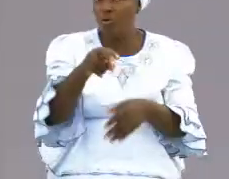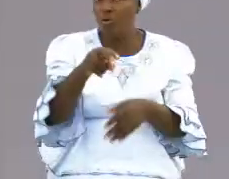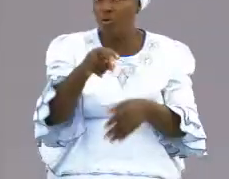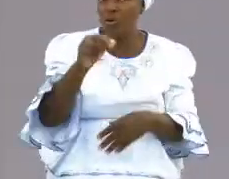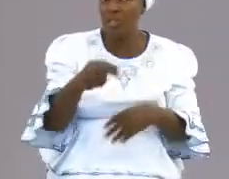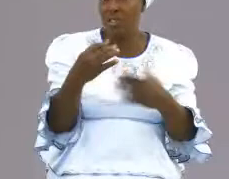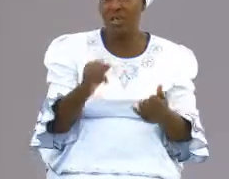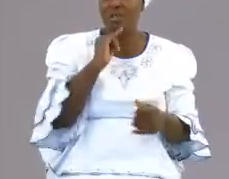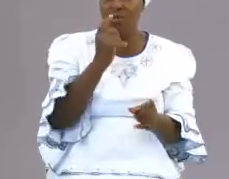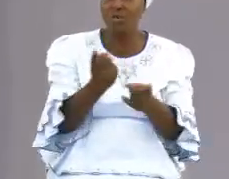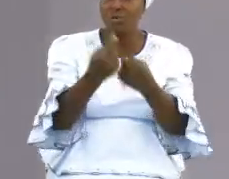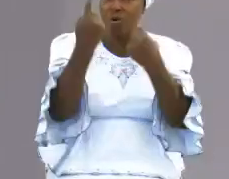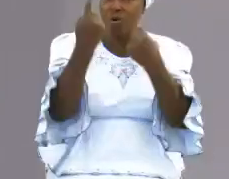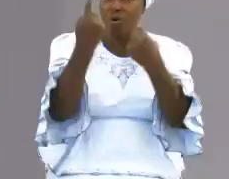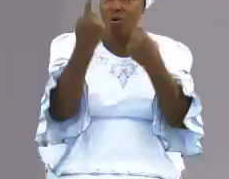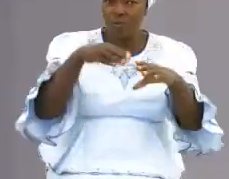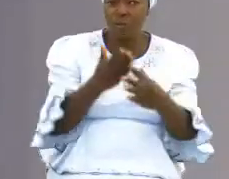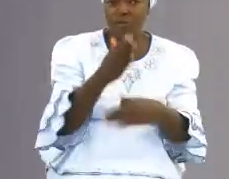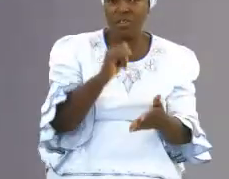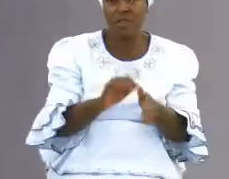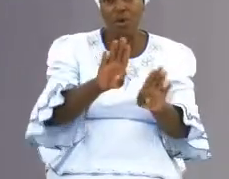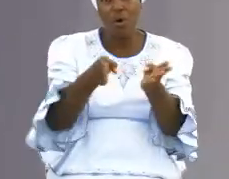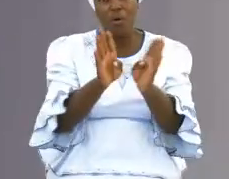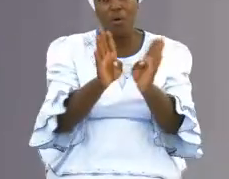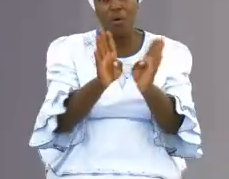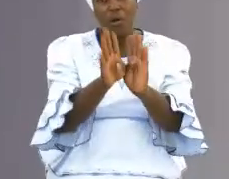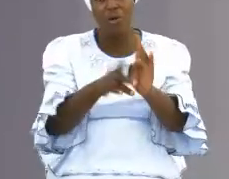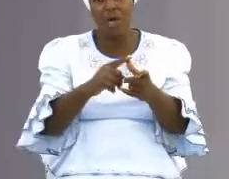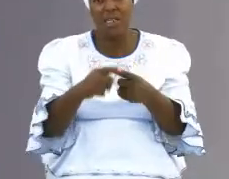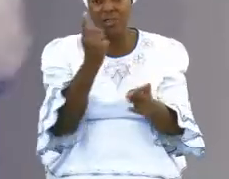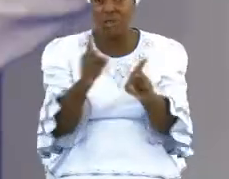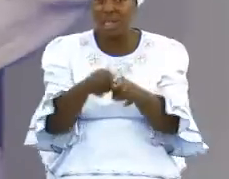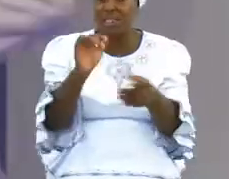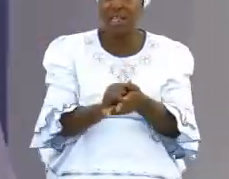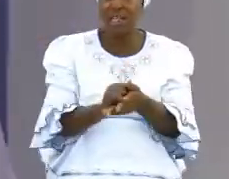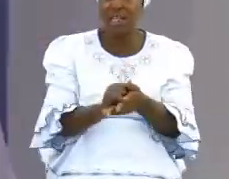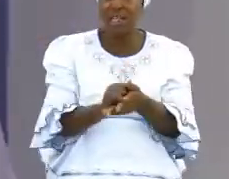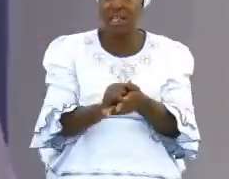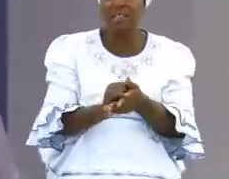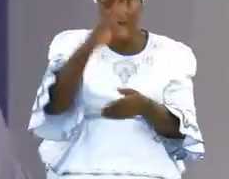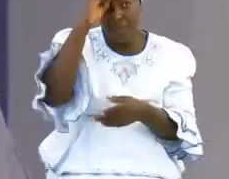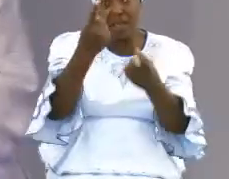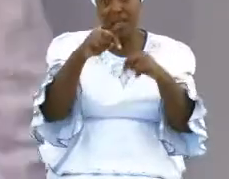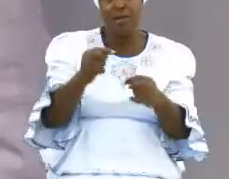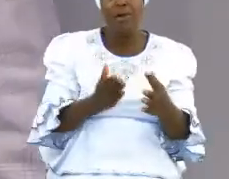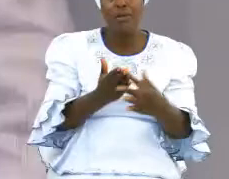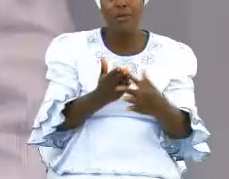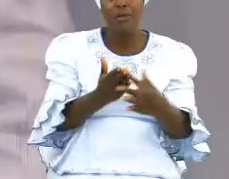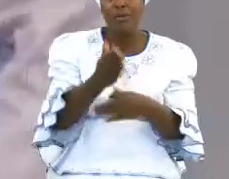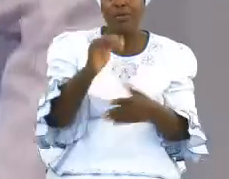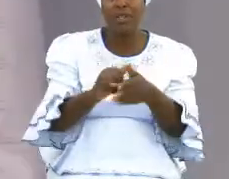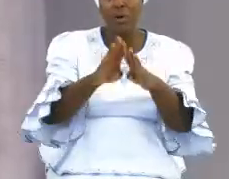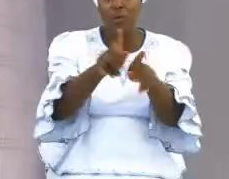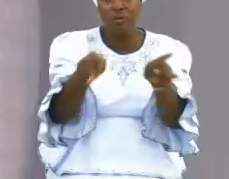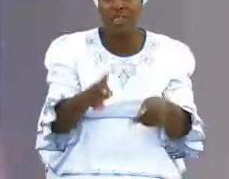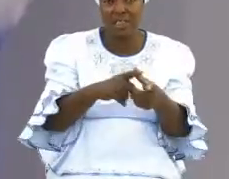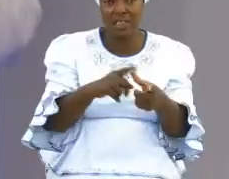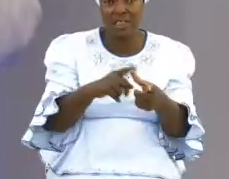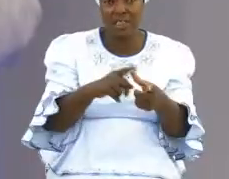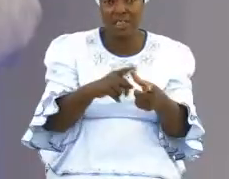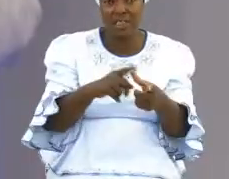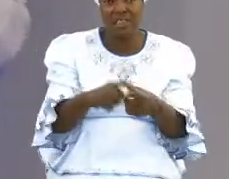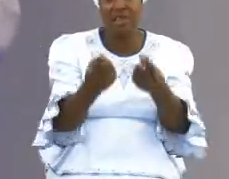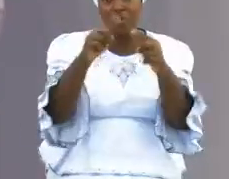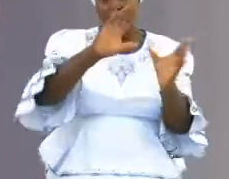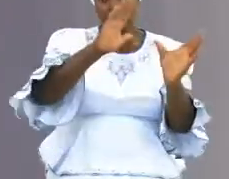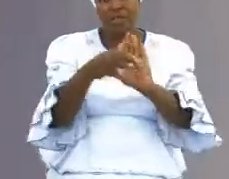come through that open door, as that man came through that open space, and he came to the very presence of